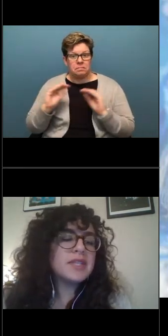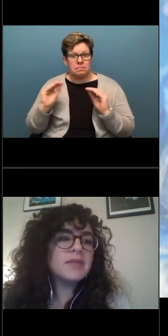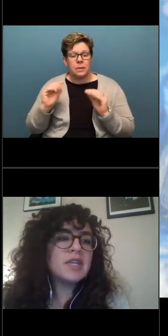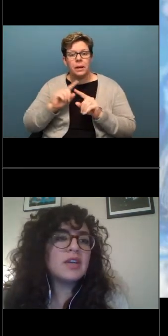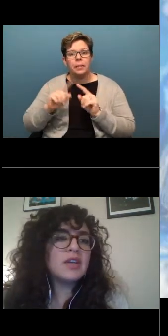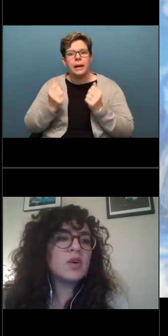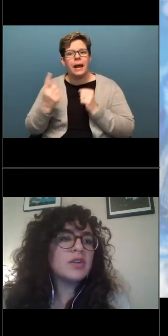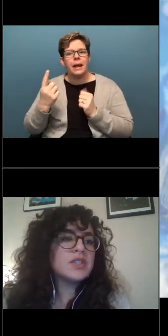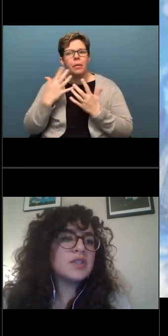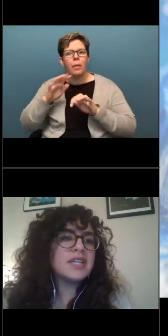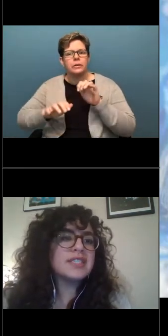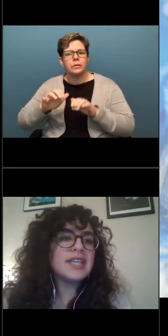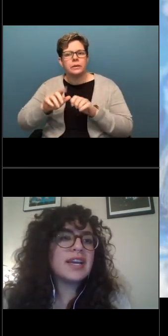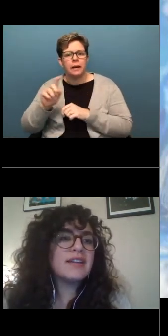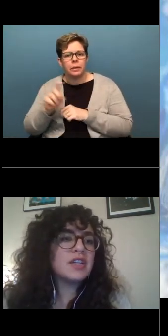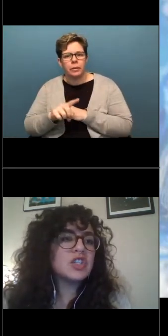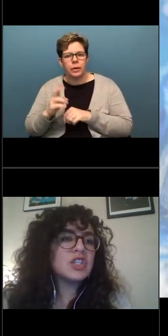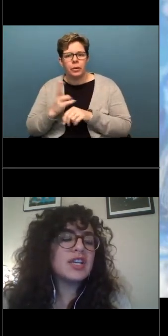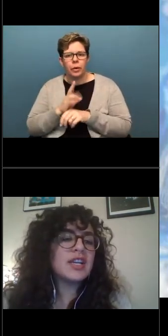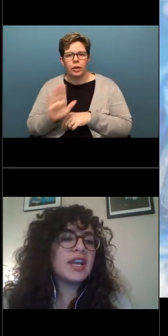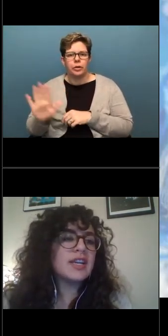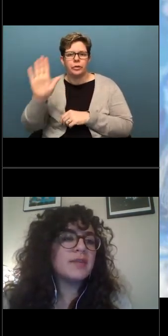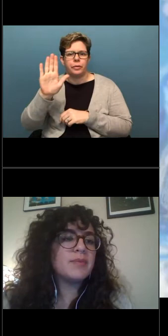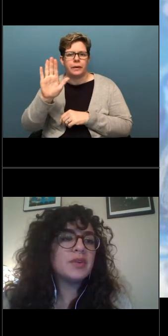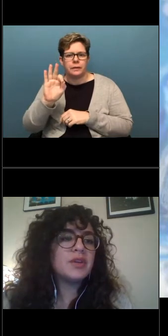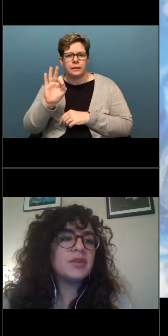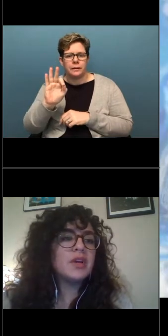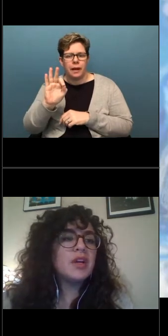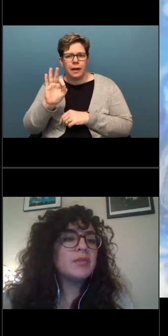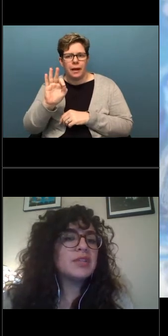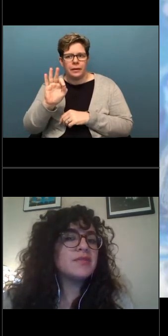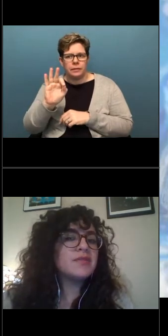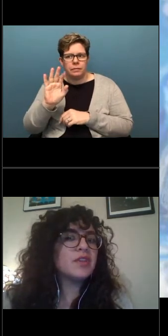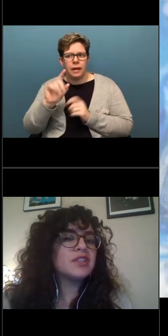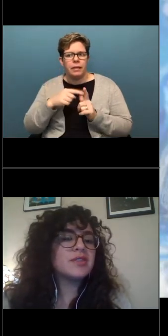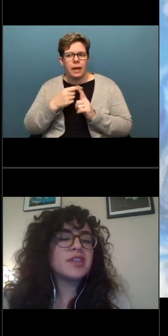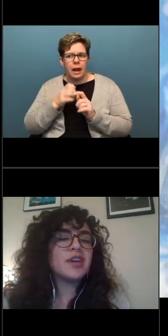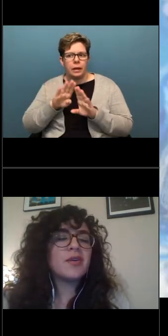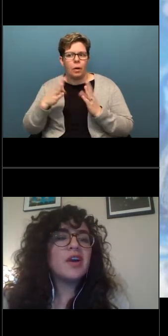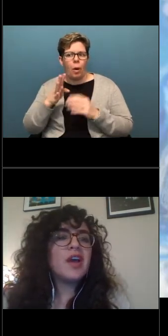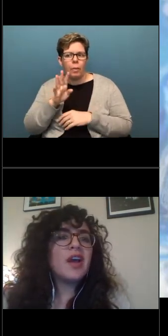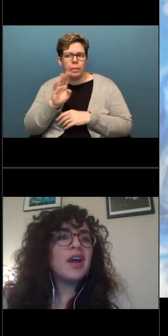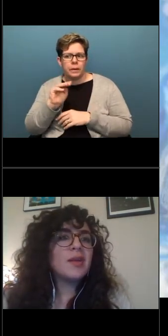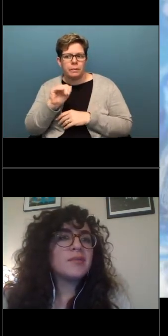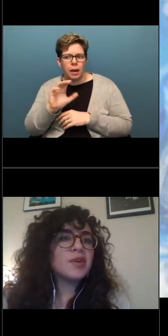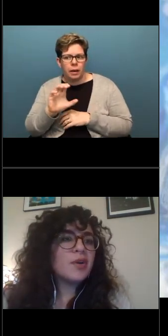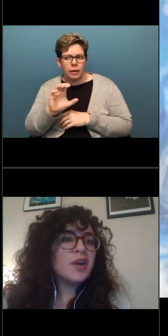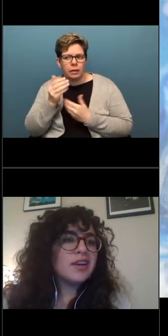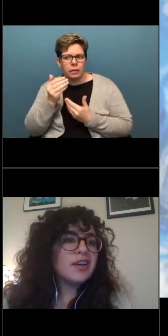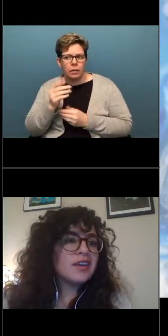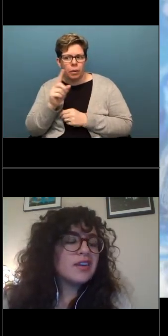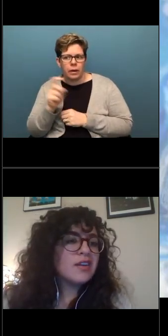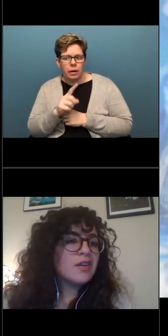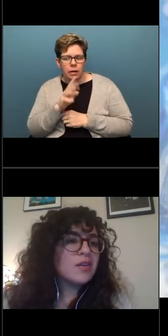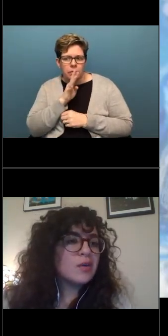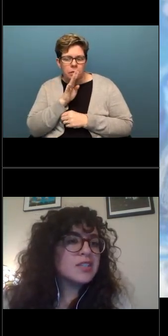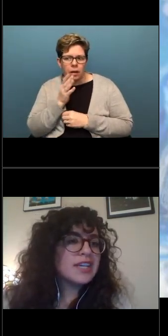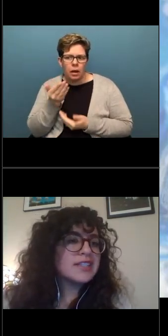type something in or use the raise hand function and I can unmute you, please feel free to do so. So I'll go ahead